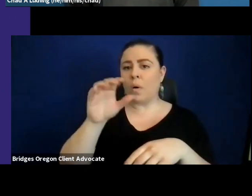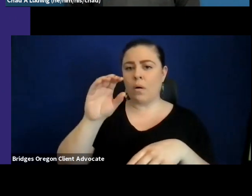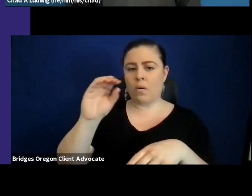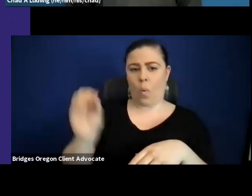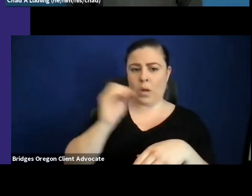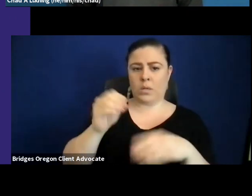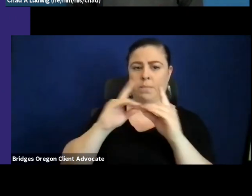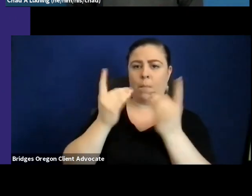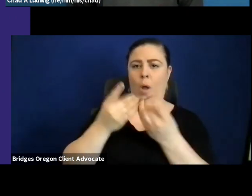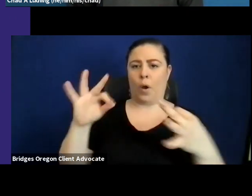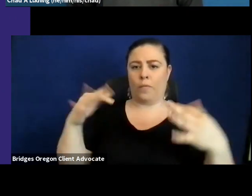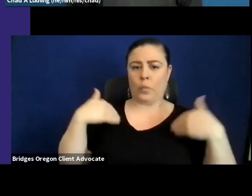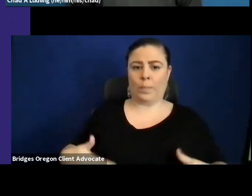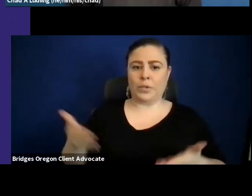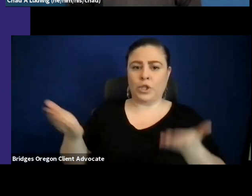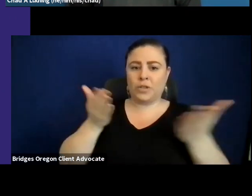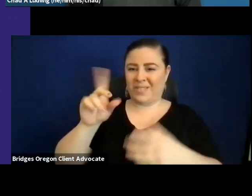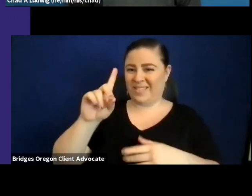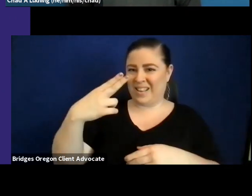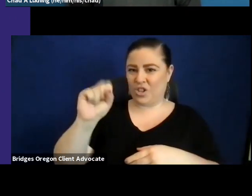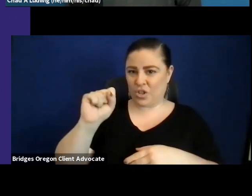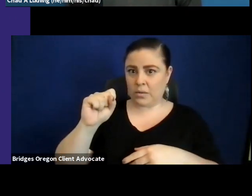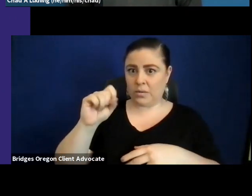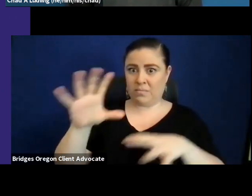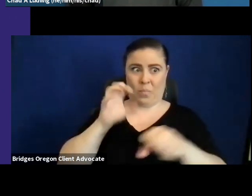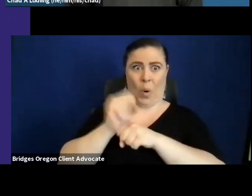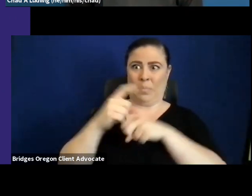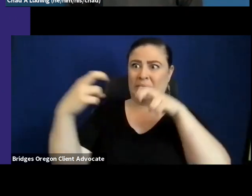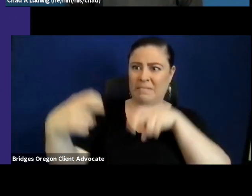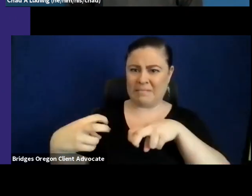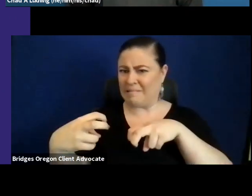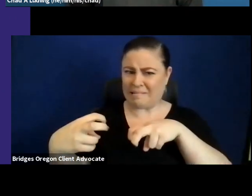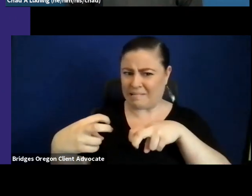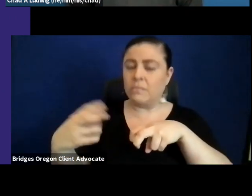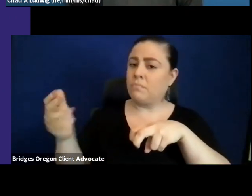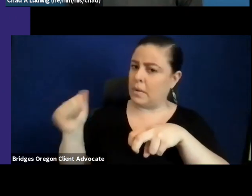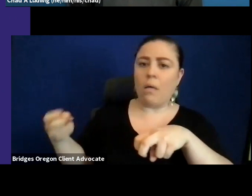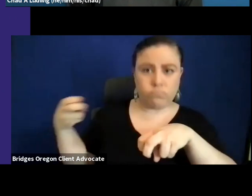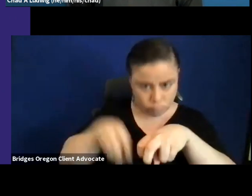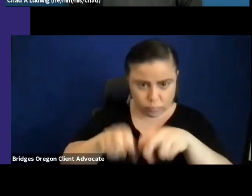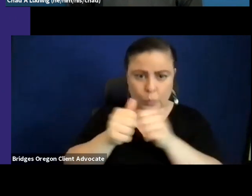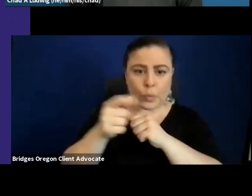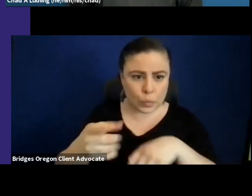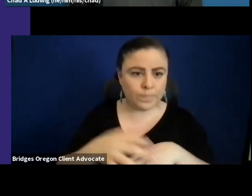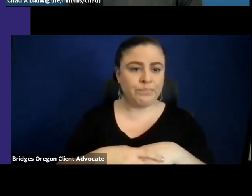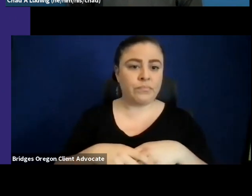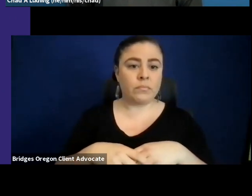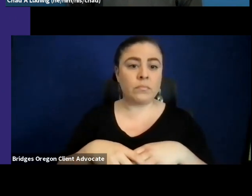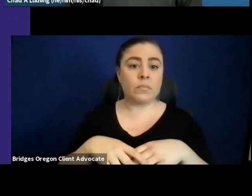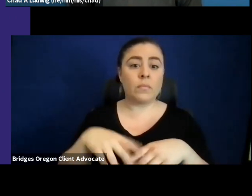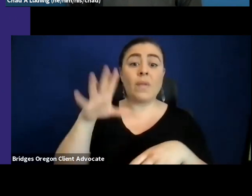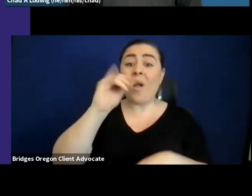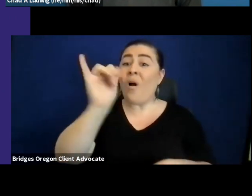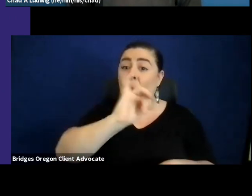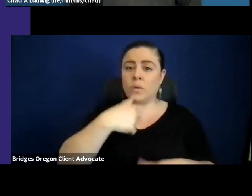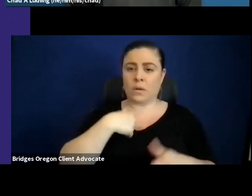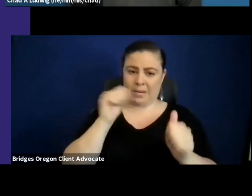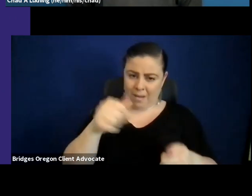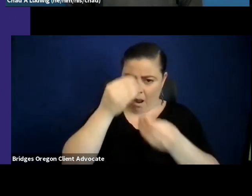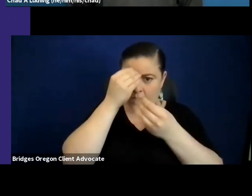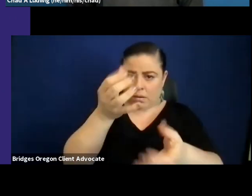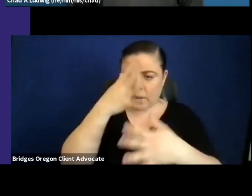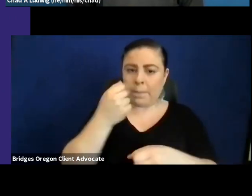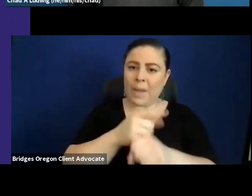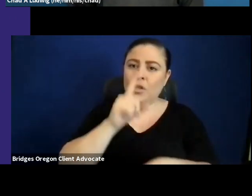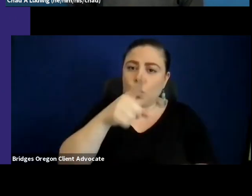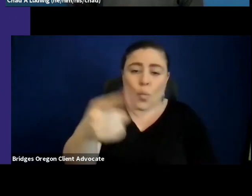with you. And also Oregon Department of Human Services, DHS, those appointments. If you feel like you need me with you, I can come in with